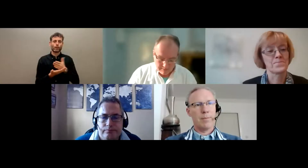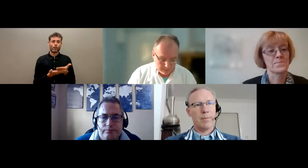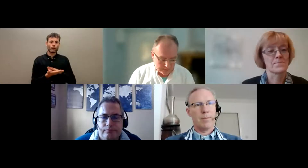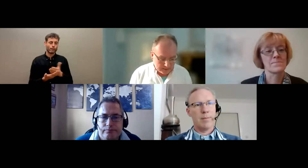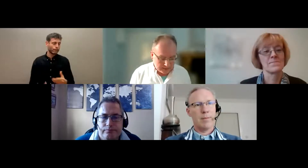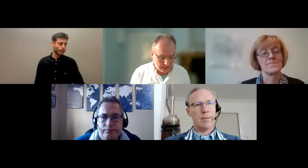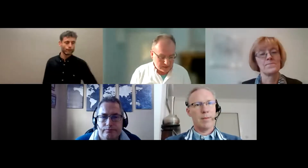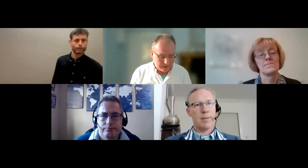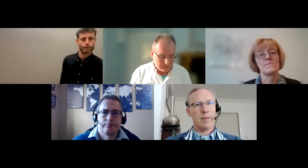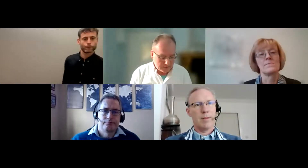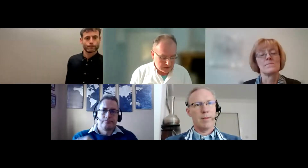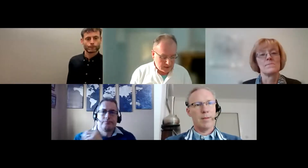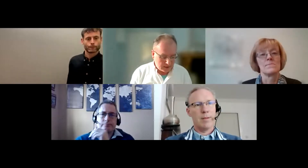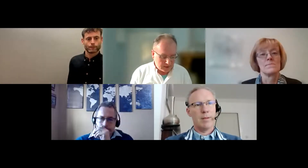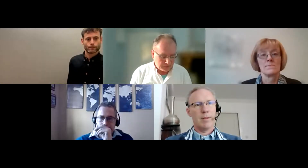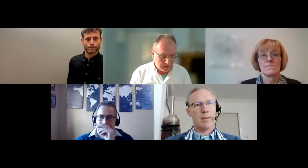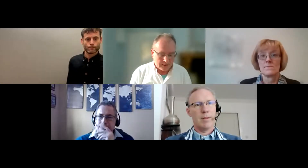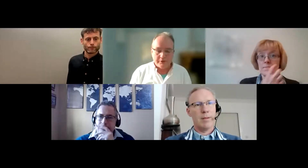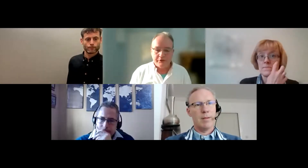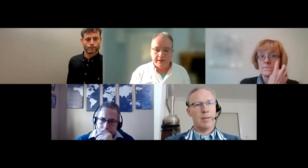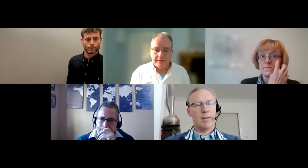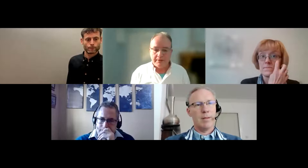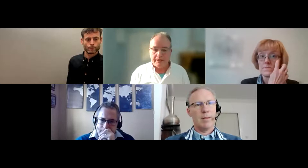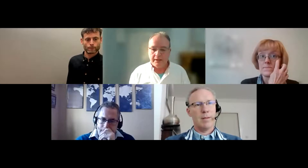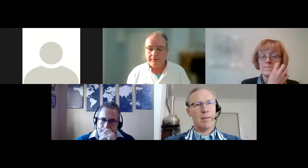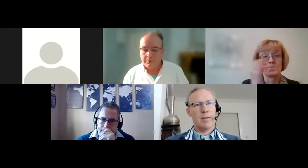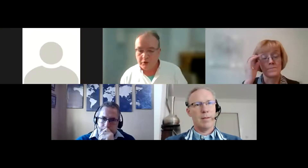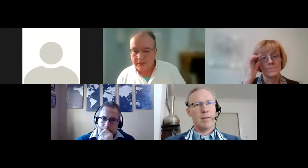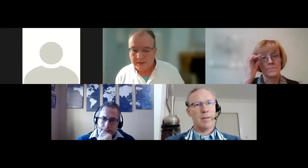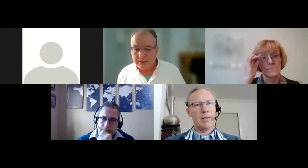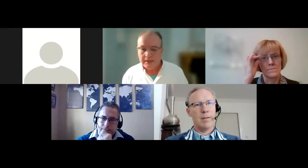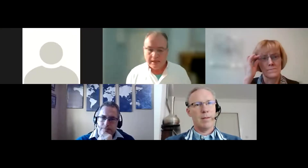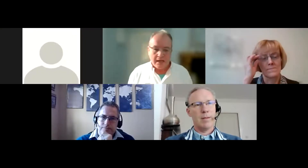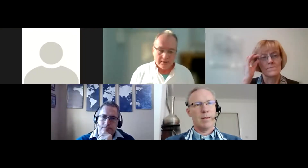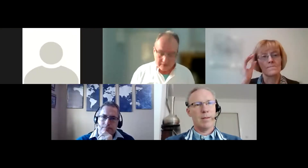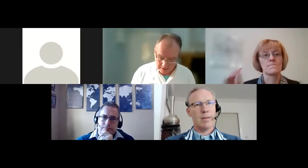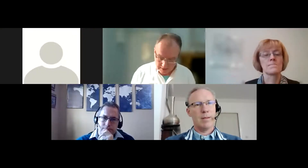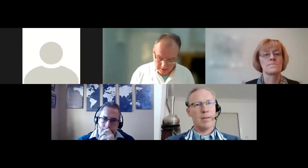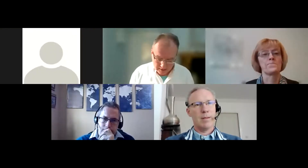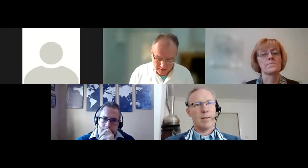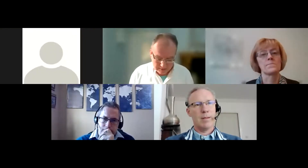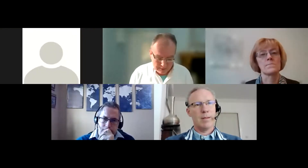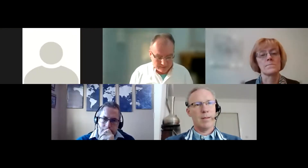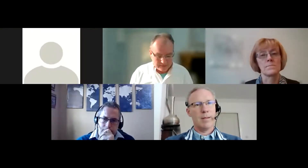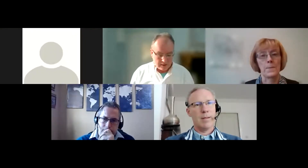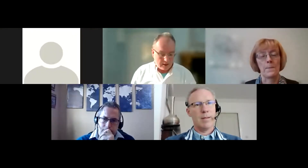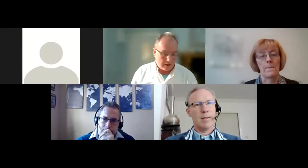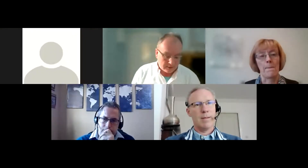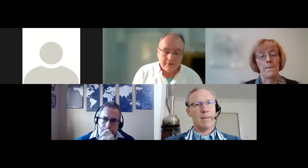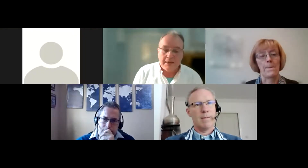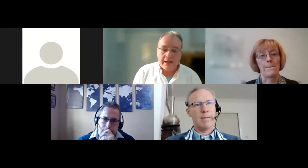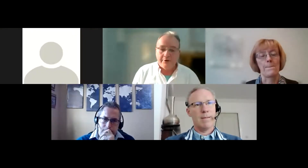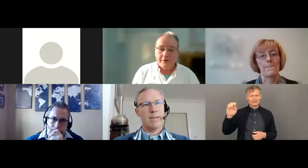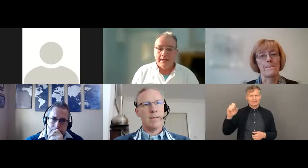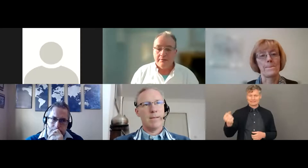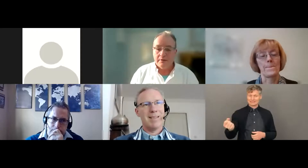I remember Colette giving me a questionnaire at the beginning of our process, and to be honest, I